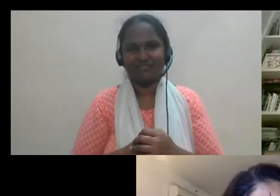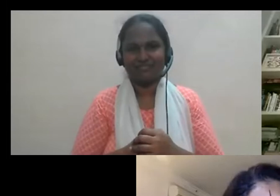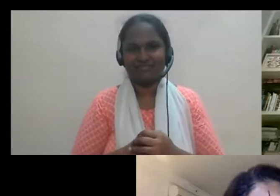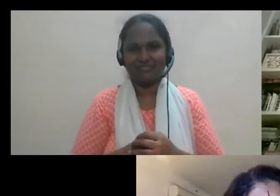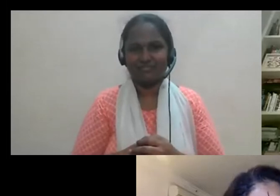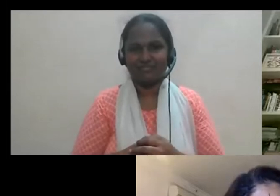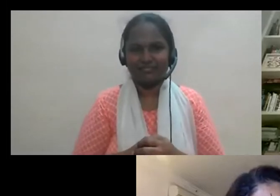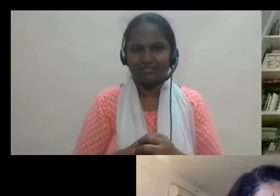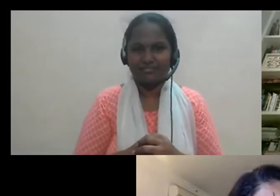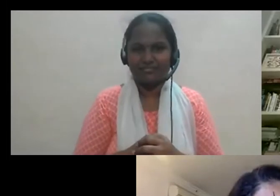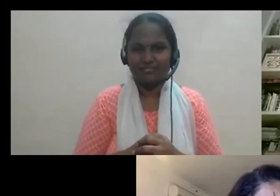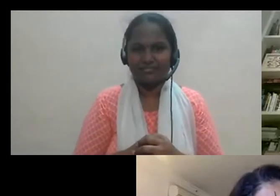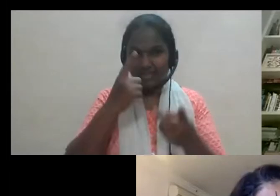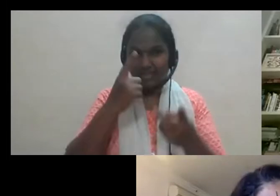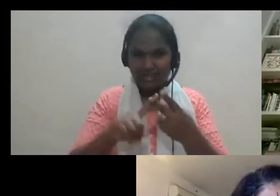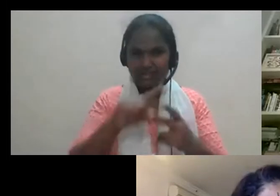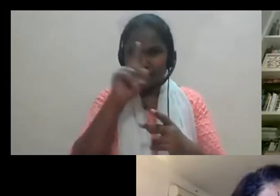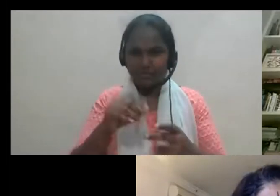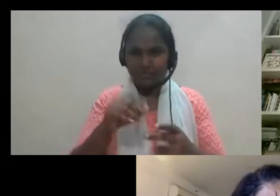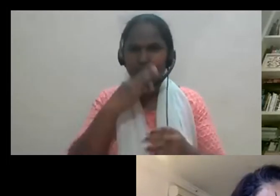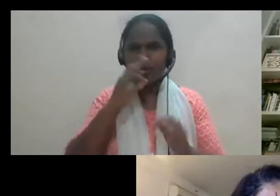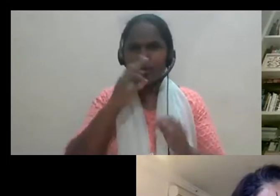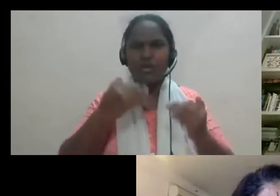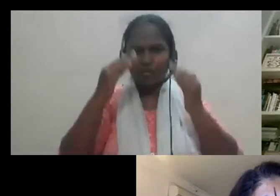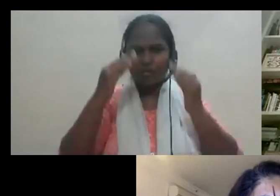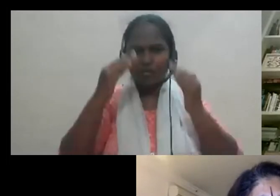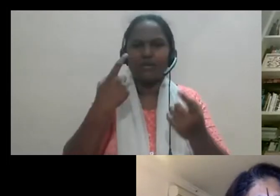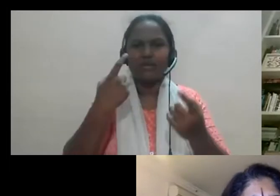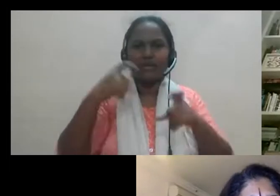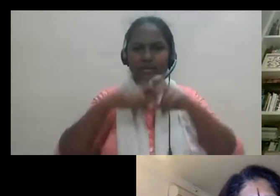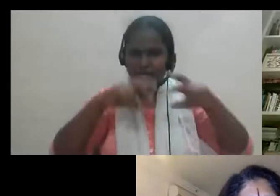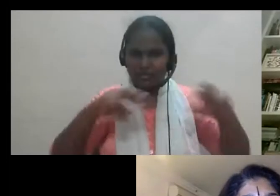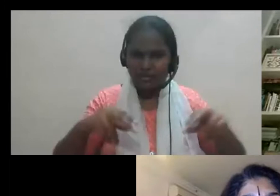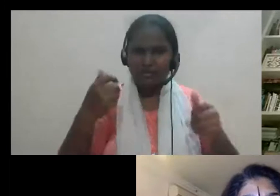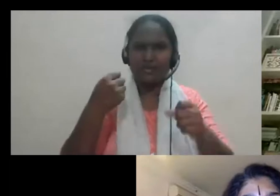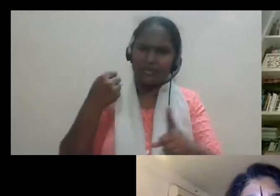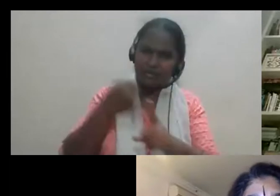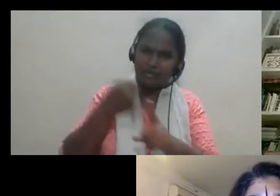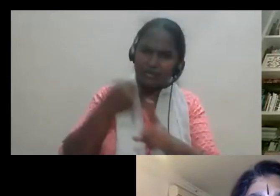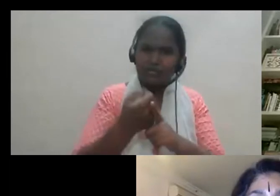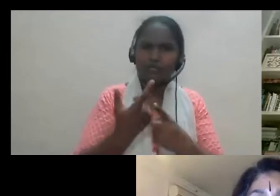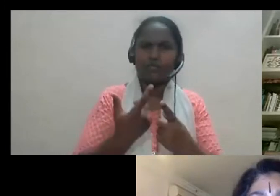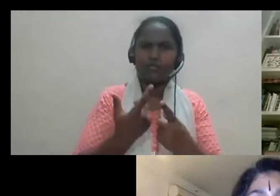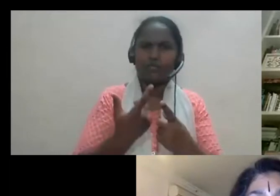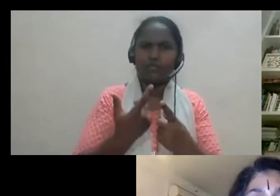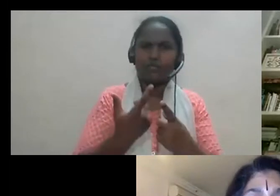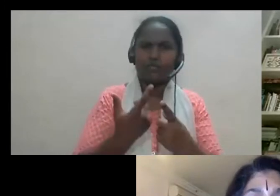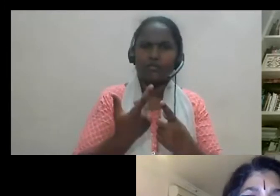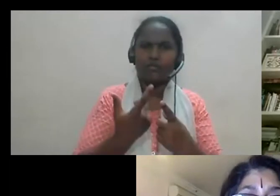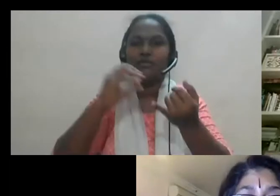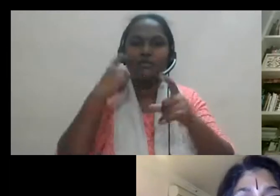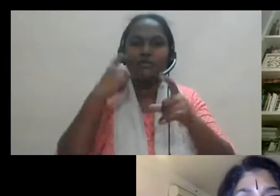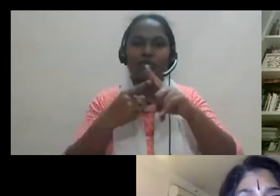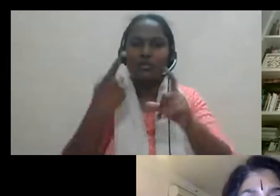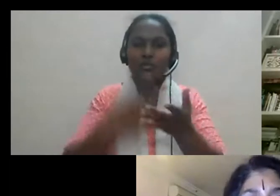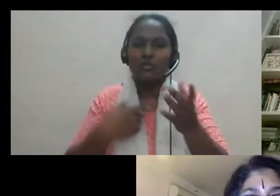And another question on how do we focus on evaluating the impact on the community and the society of what we do? And I know we